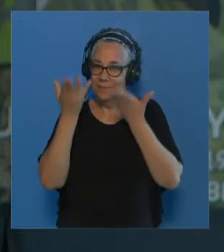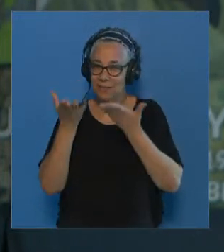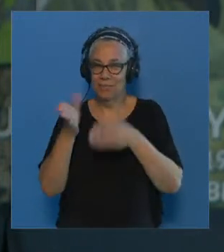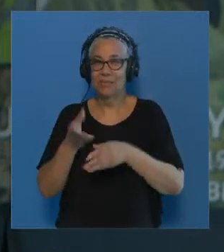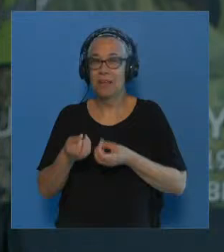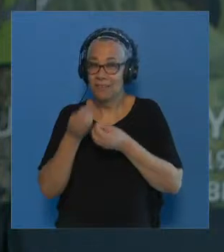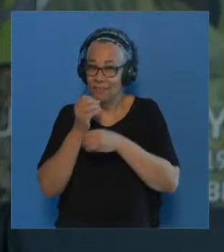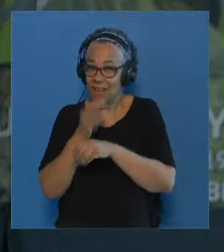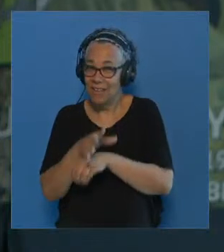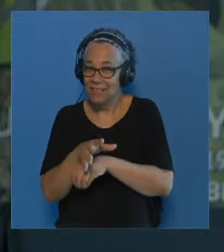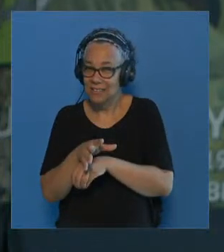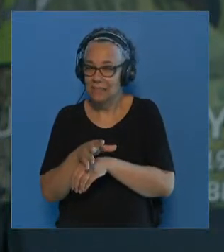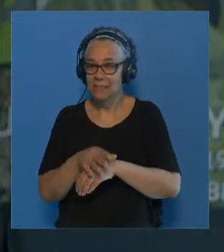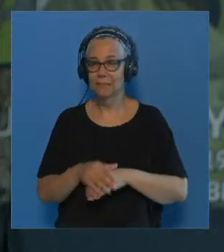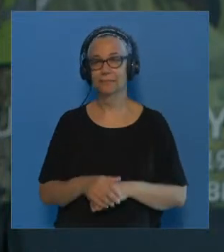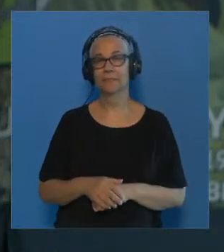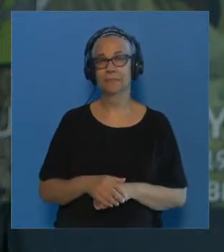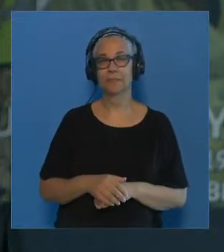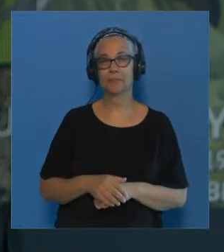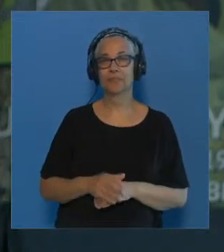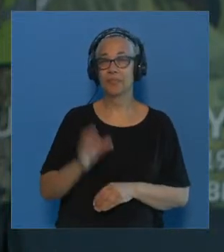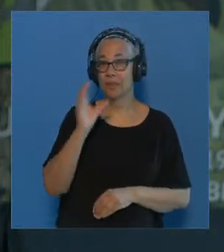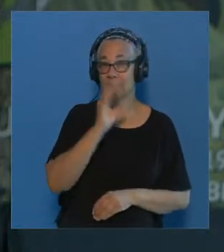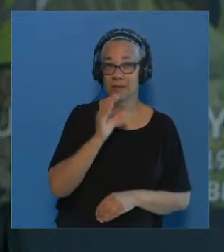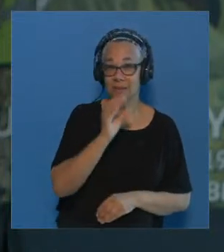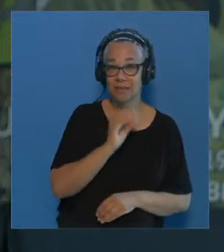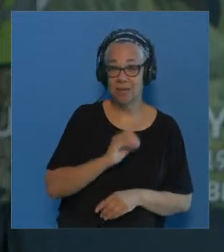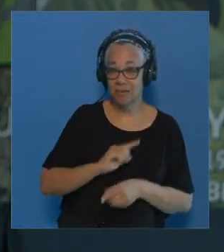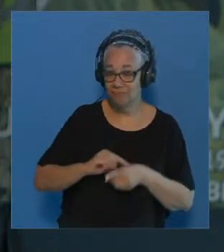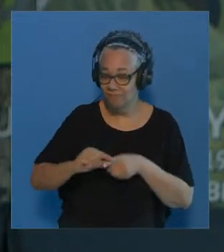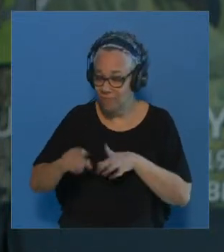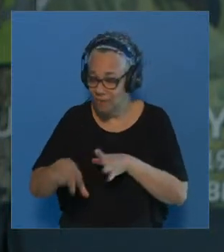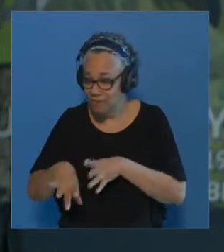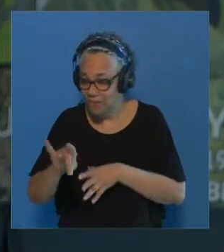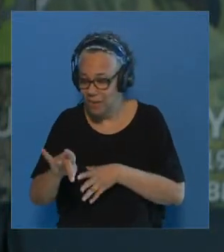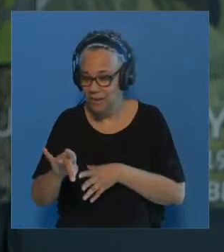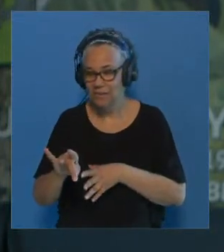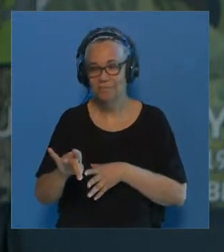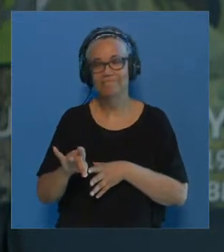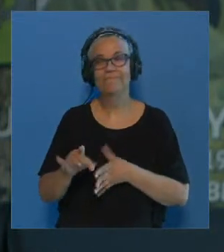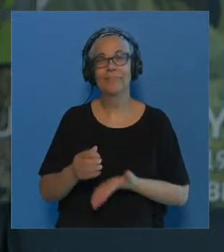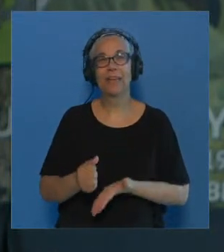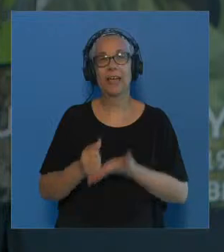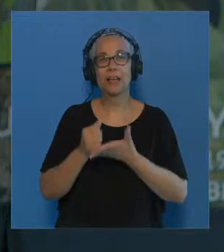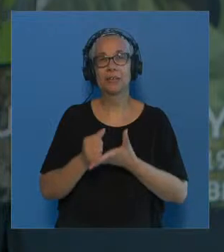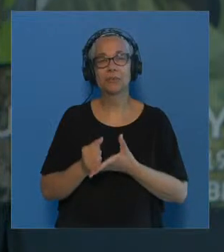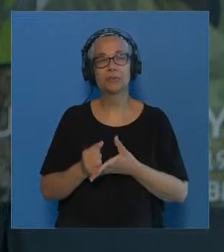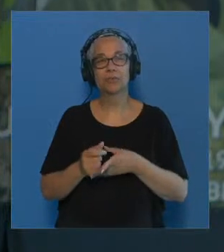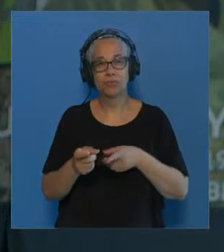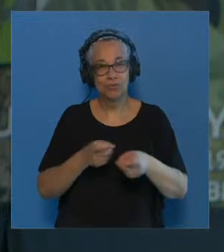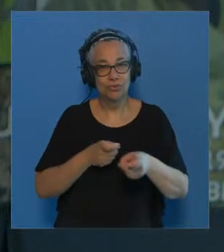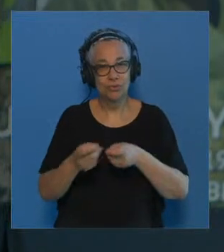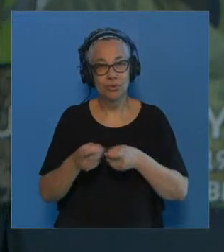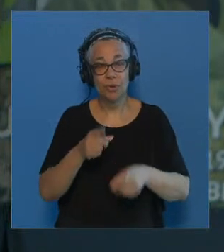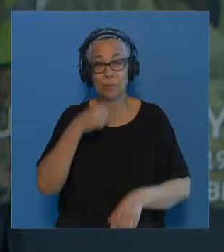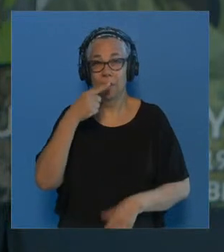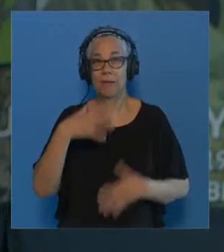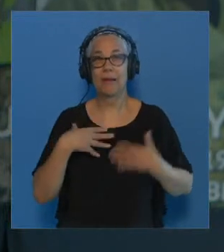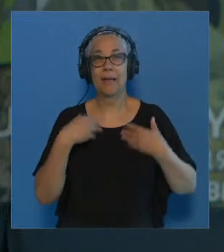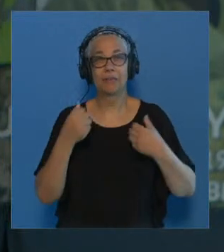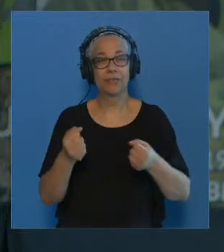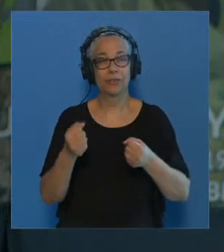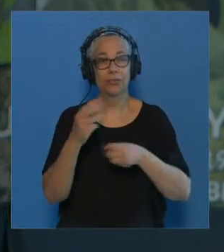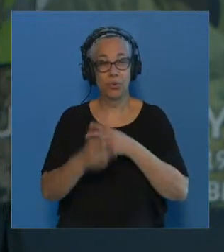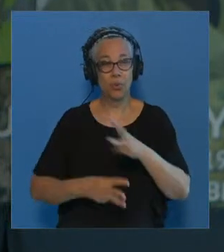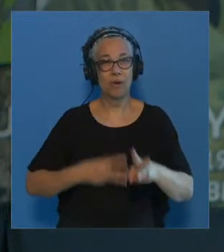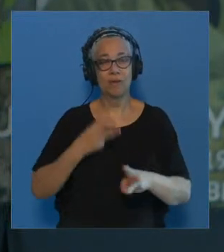advice. Contact tracing is a fundamental part of outbreak control that's used by public health professionals around the world to